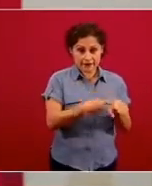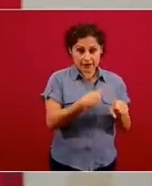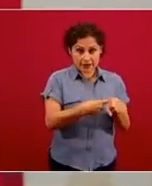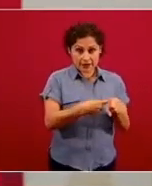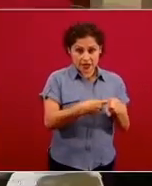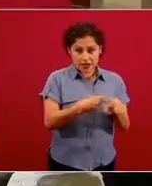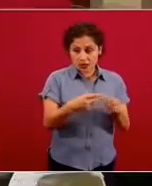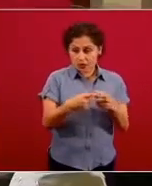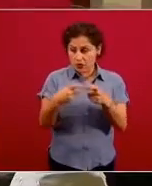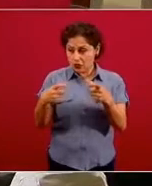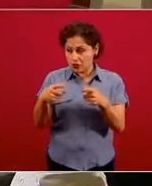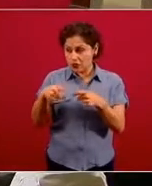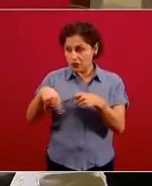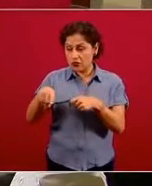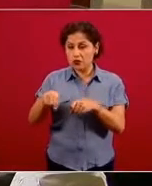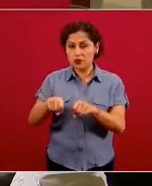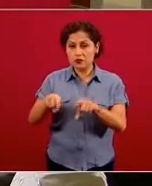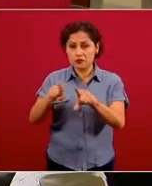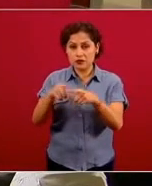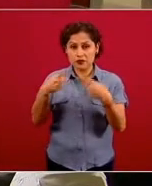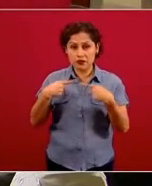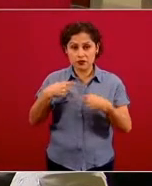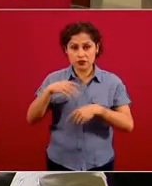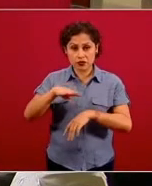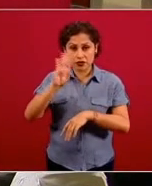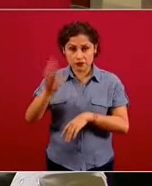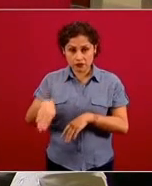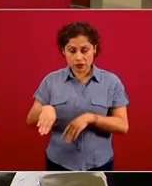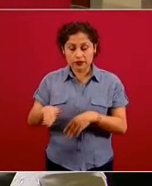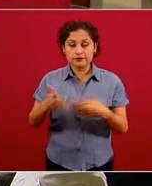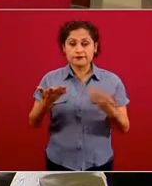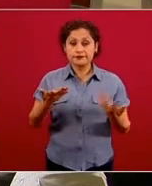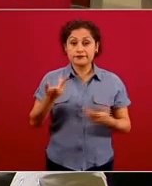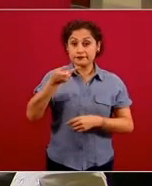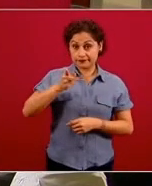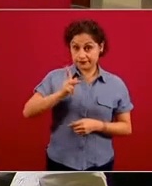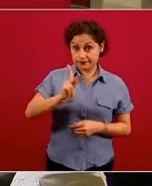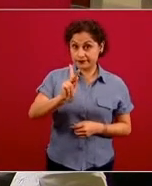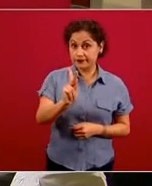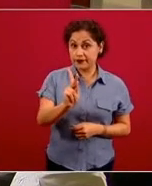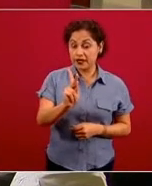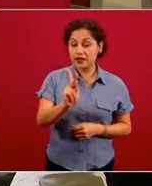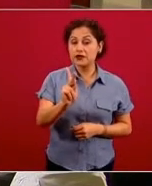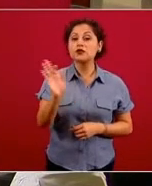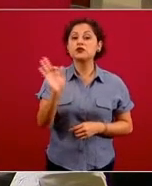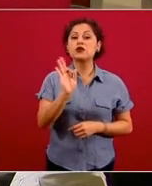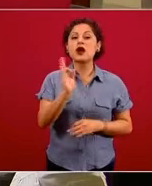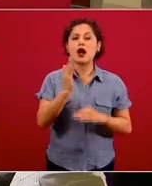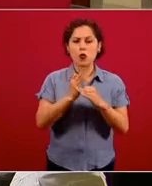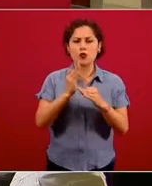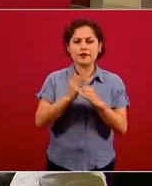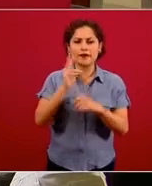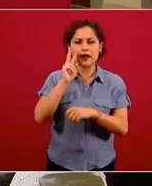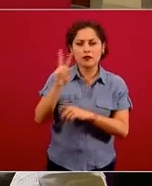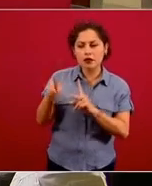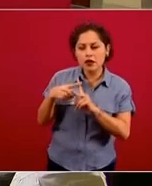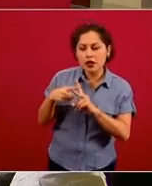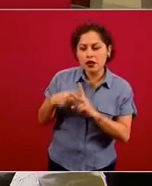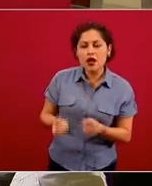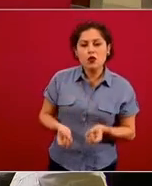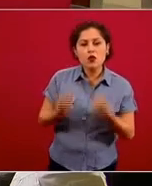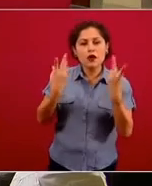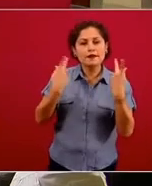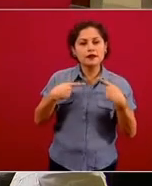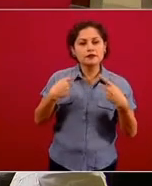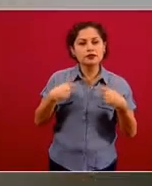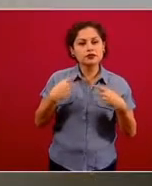who together, along with all the sick people, they die. But if we specifically see it,